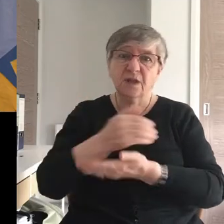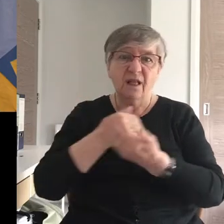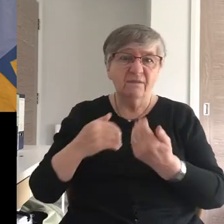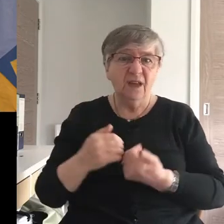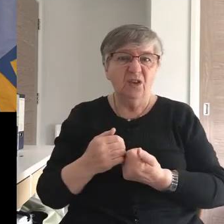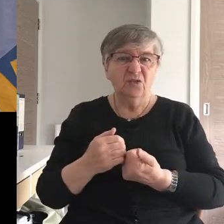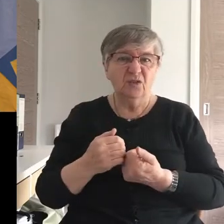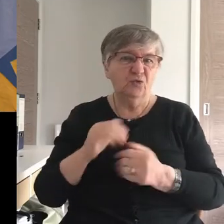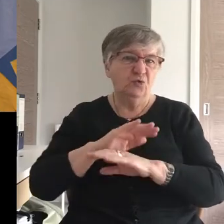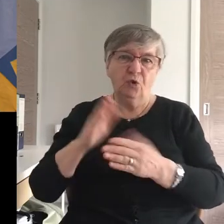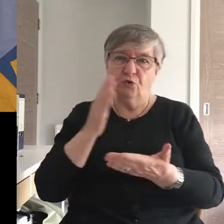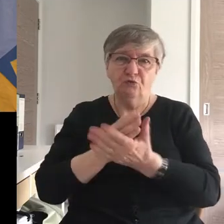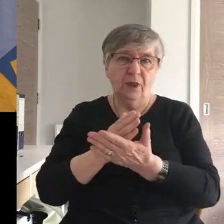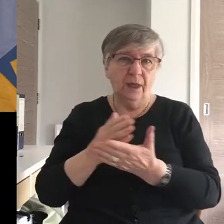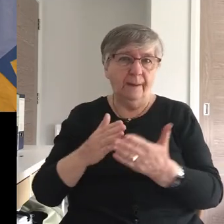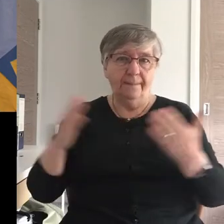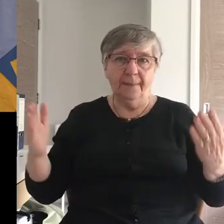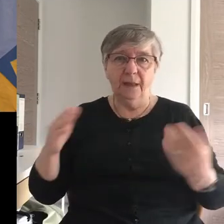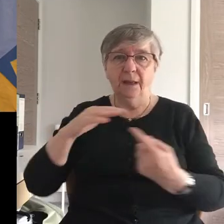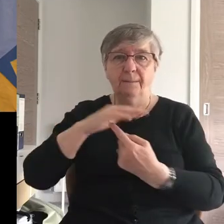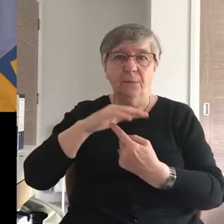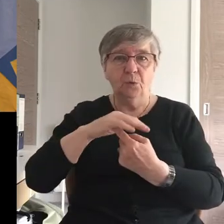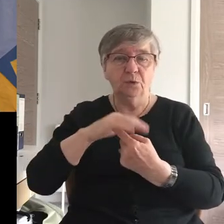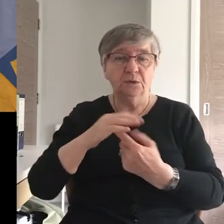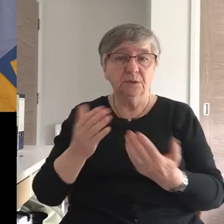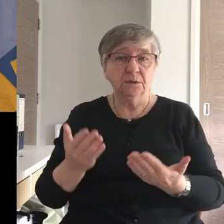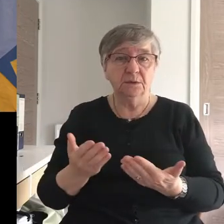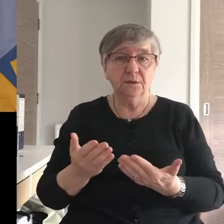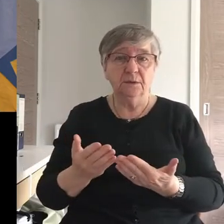of little or no consequence.